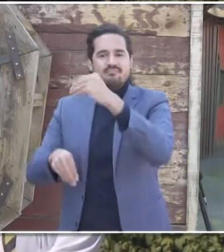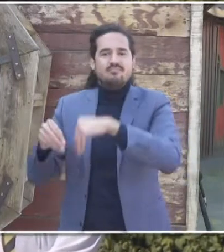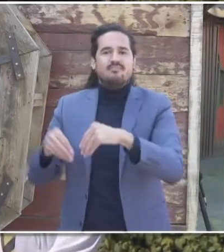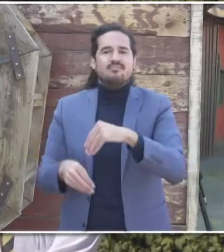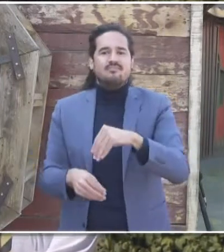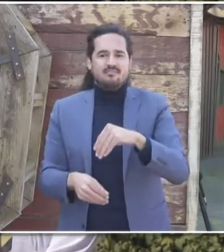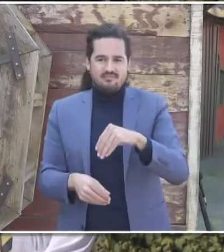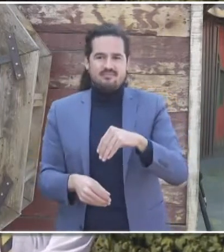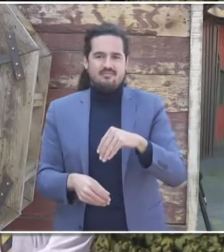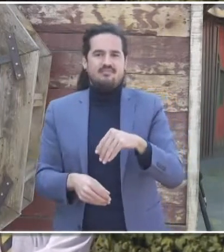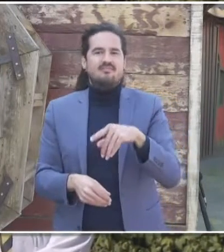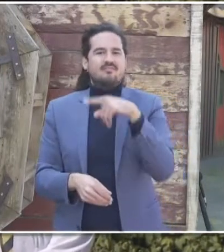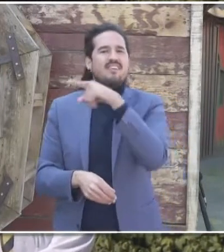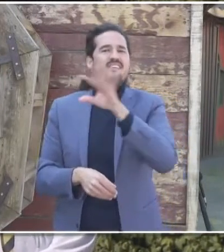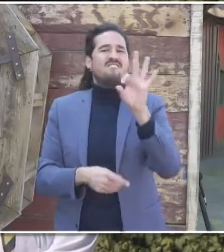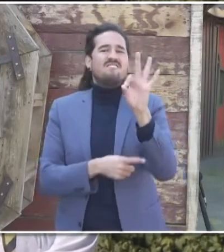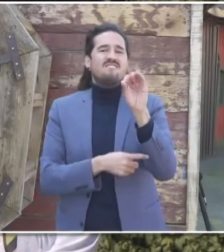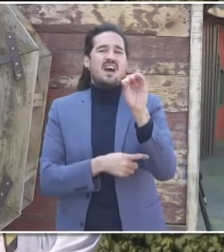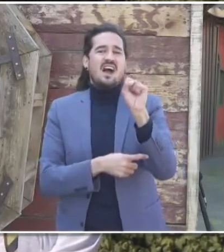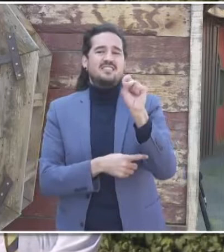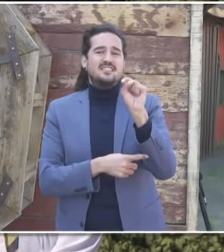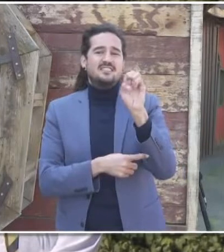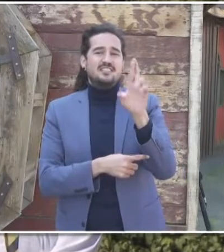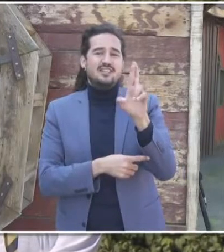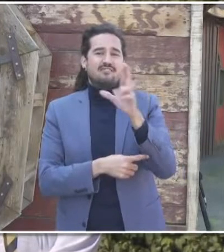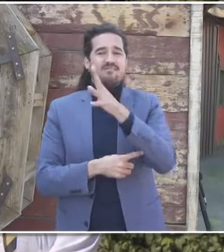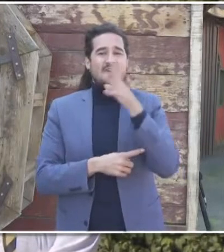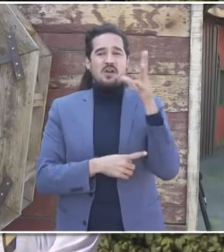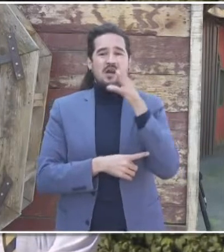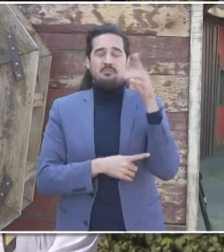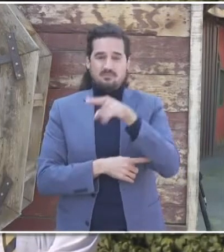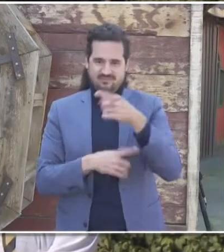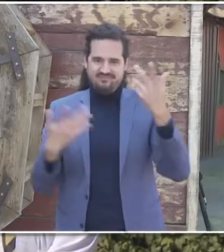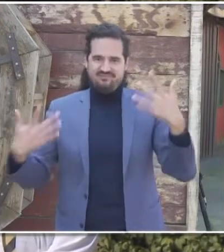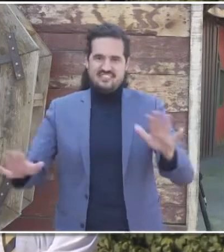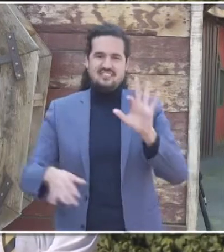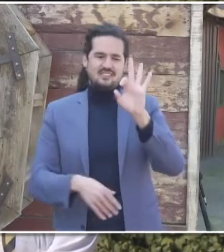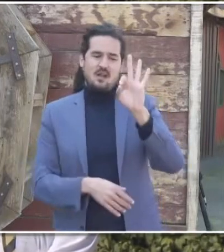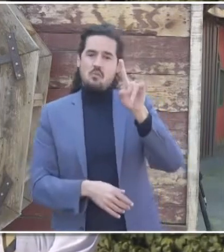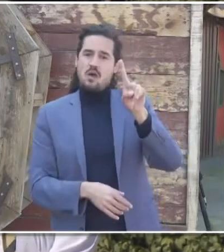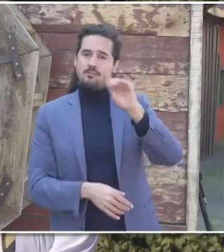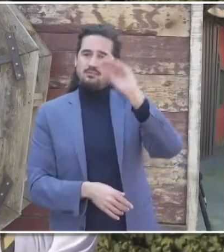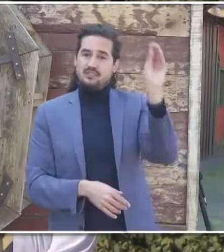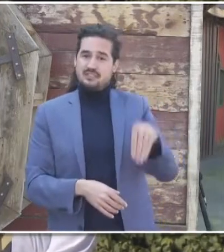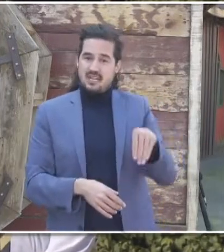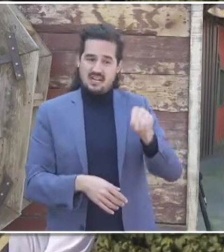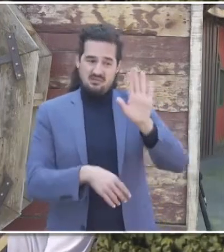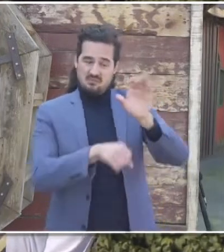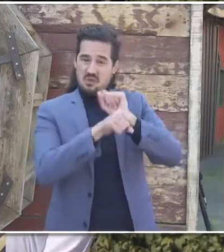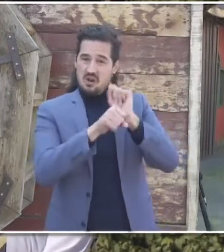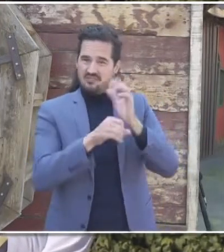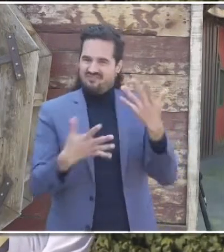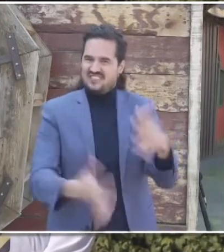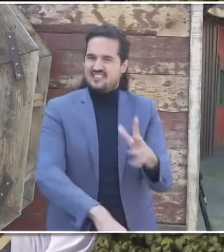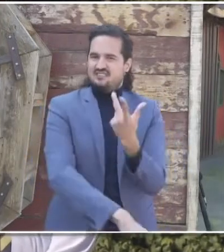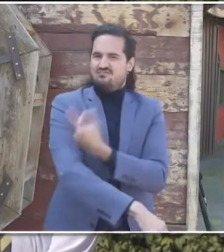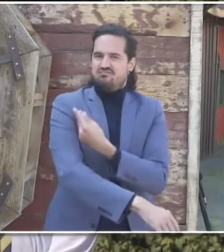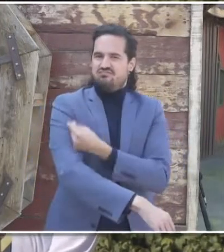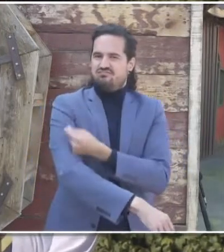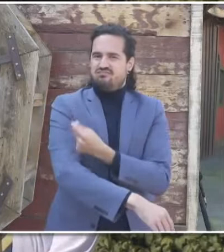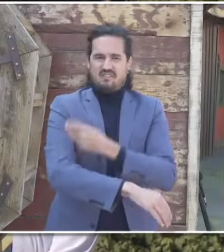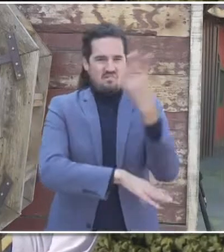1,079 vaccines in 4 days, 91% of the workforce. We want to replicate that throughout the valley. So, ladies and